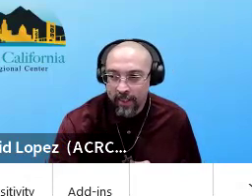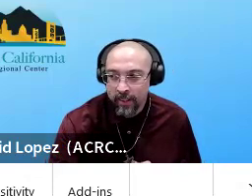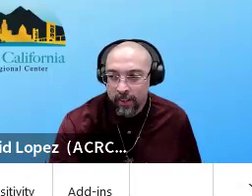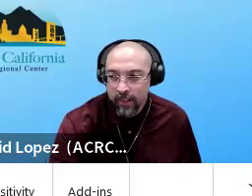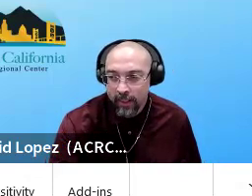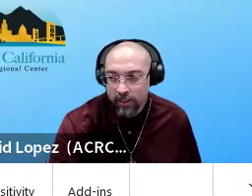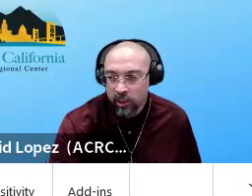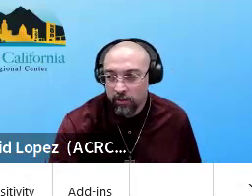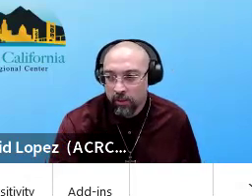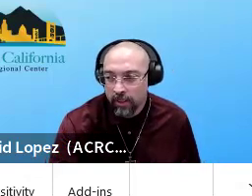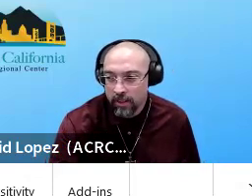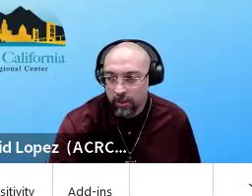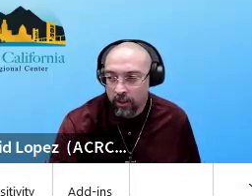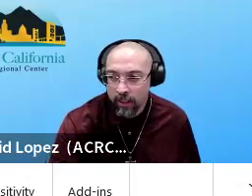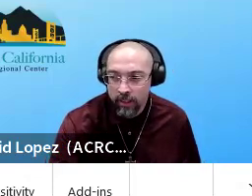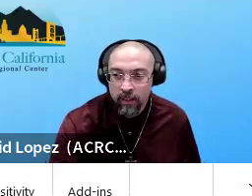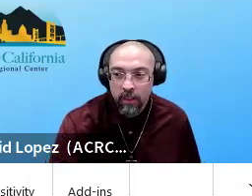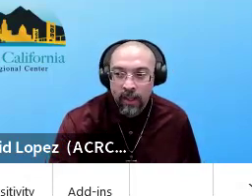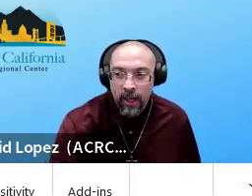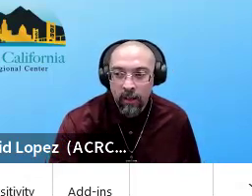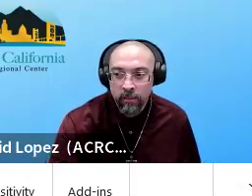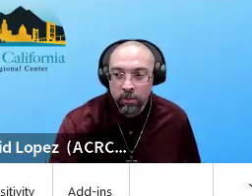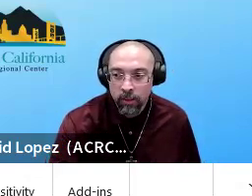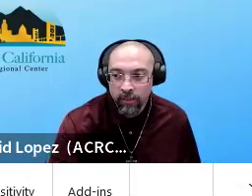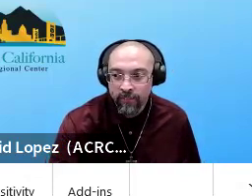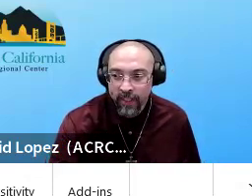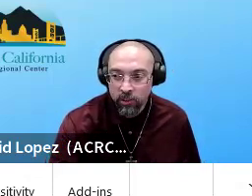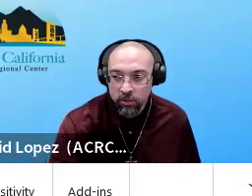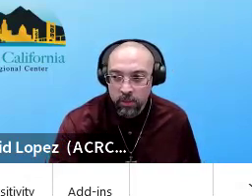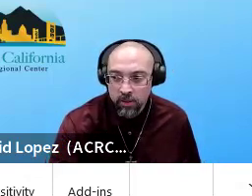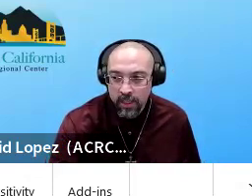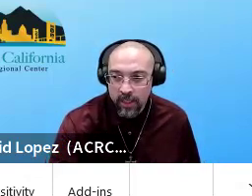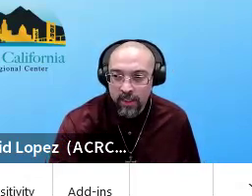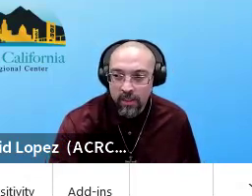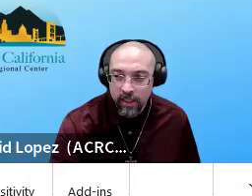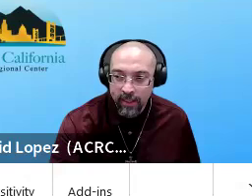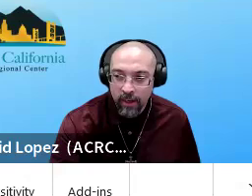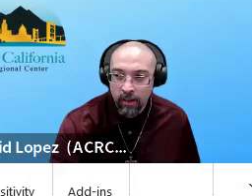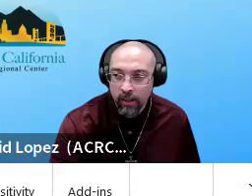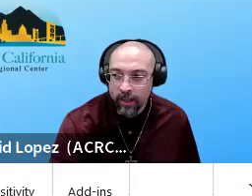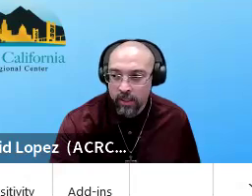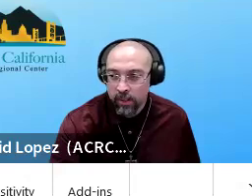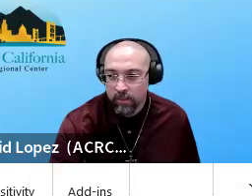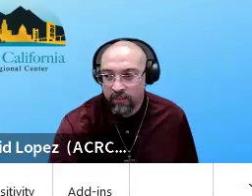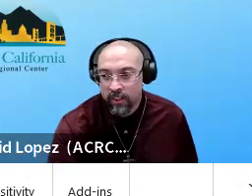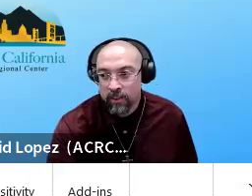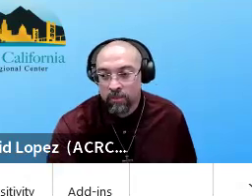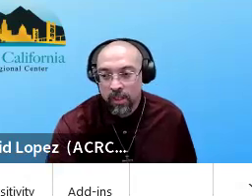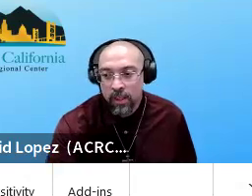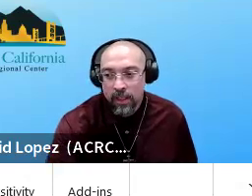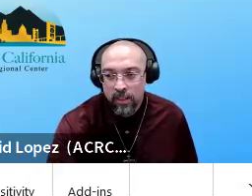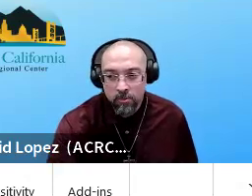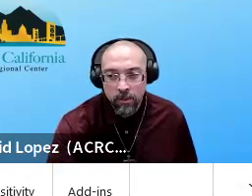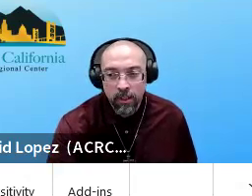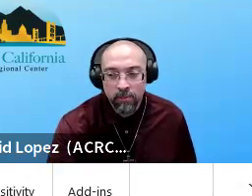high data shared with us regarding how important financial abuse is and how our clients become